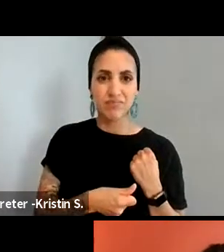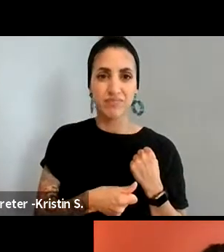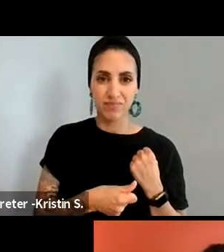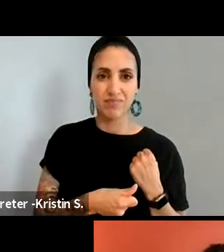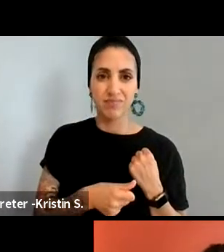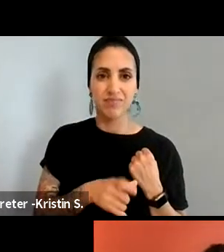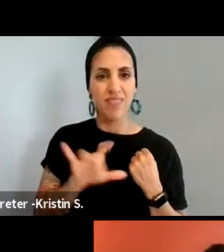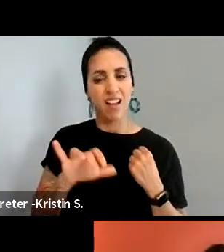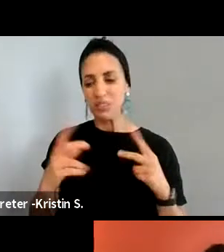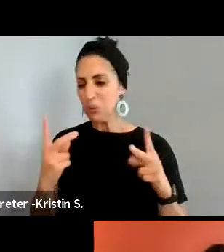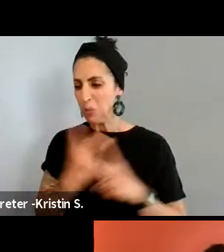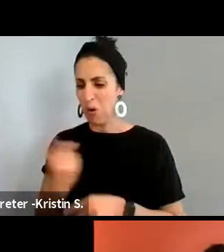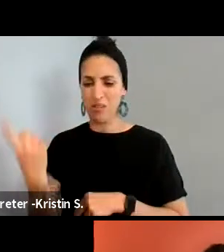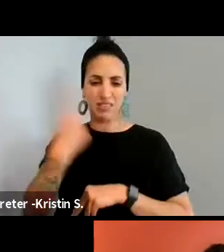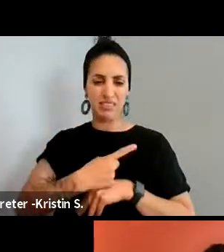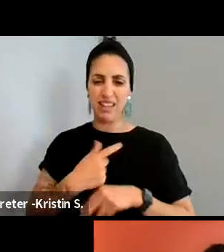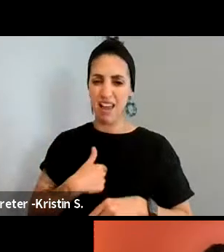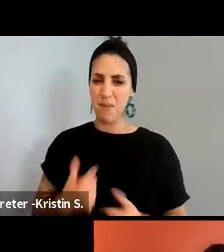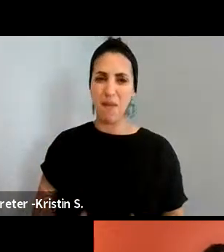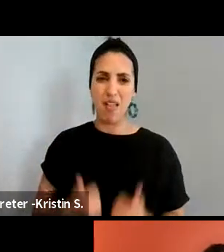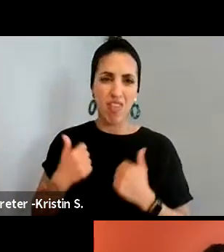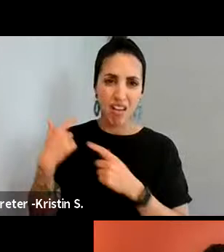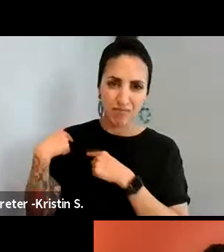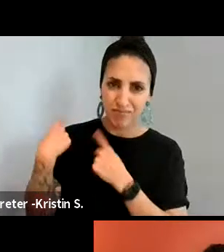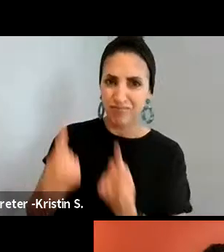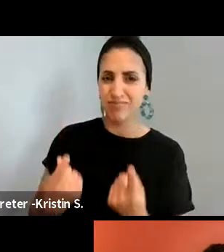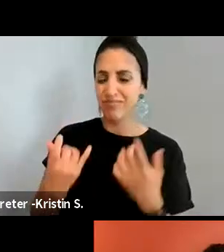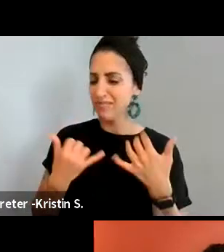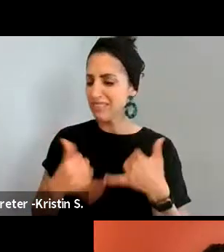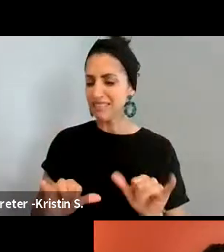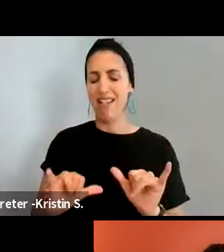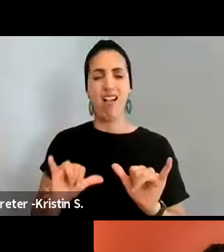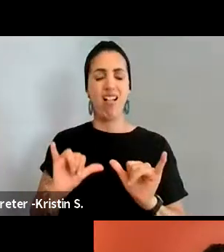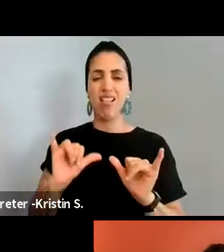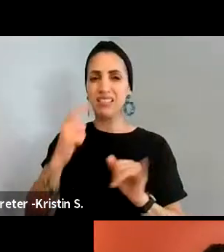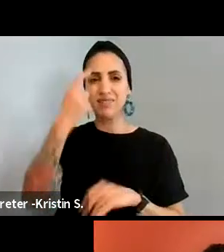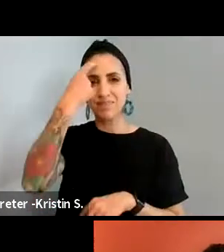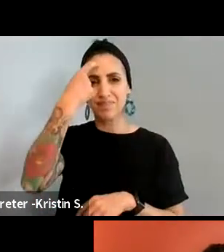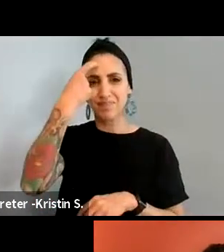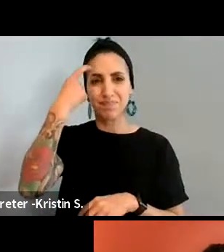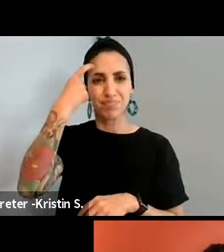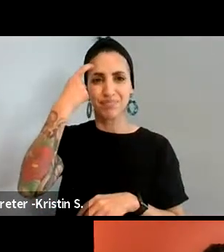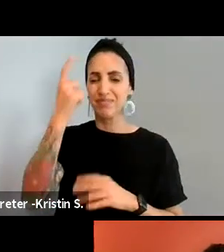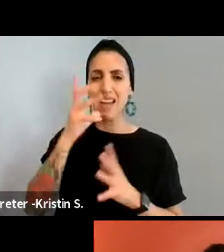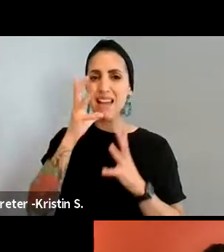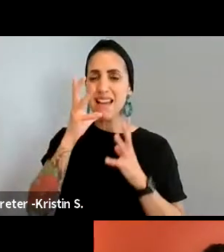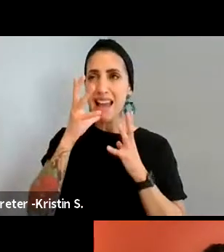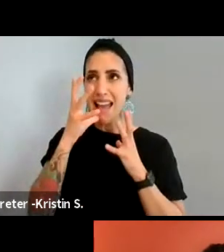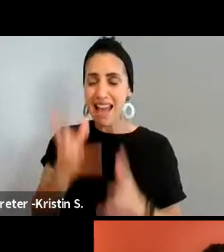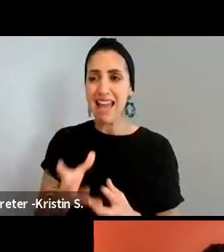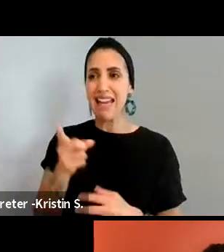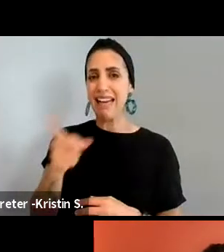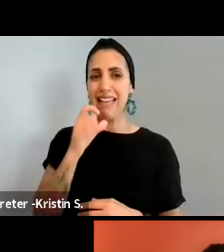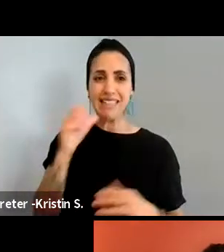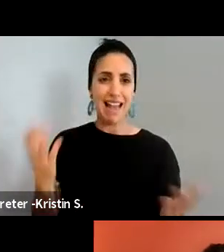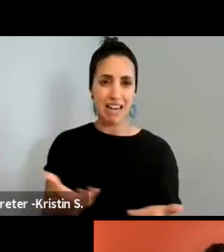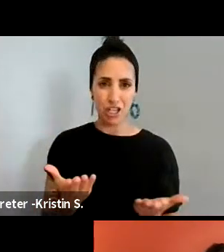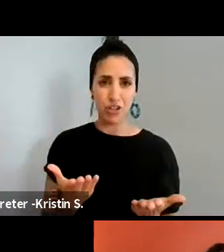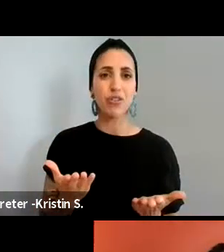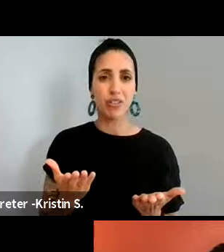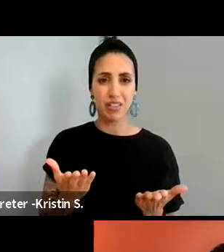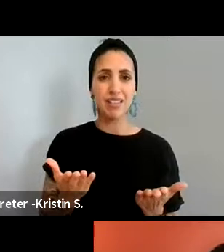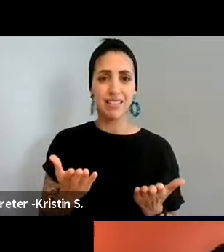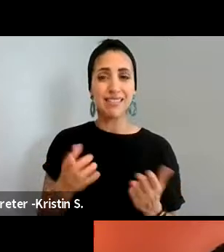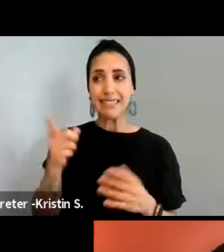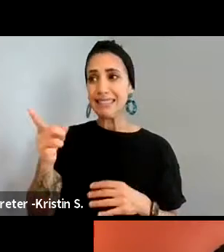still does. It's still one of the most devastating things, and I hate that he's not here because he would be really proud